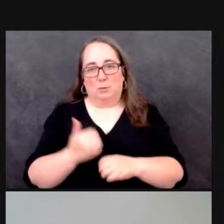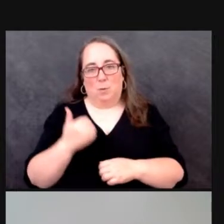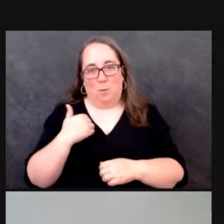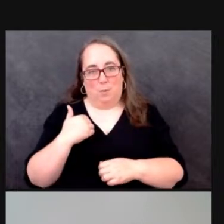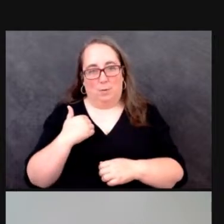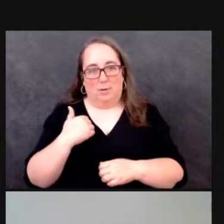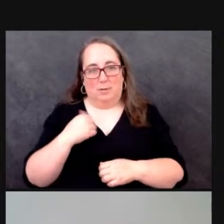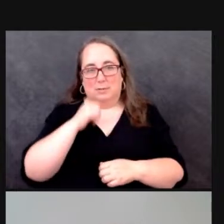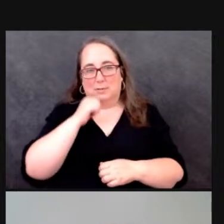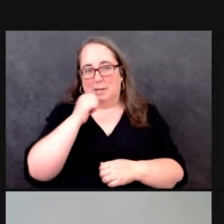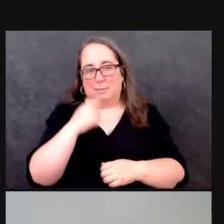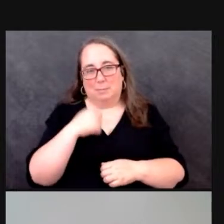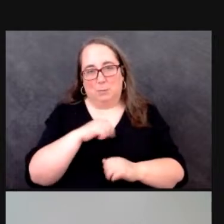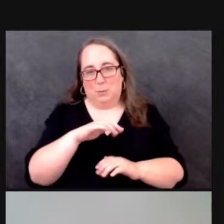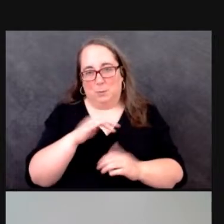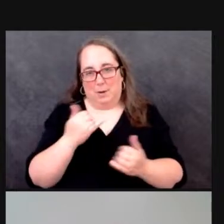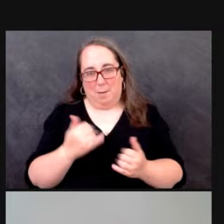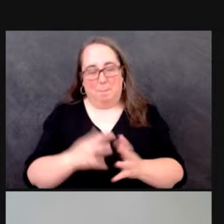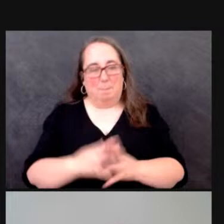not something we would do today.